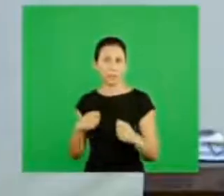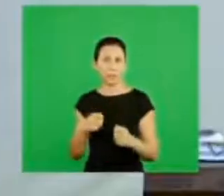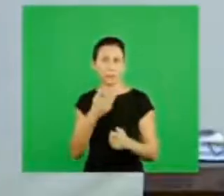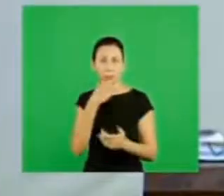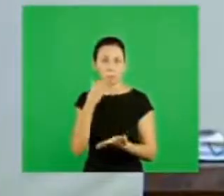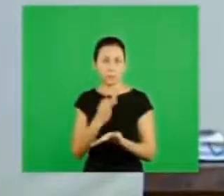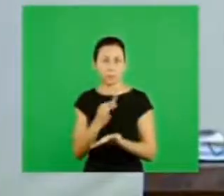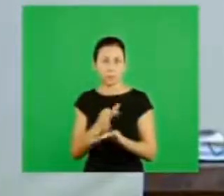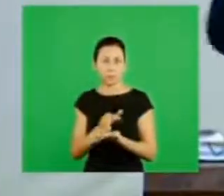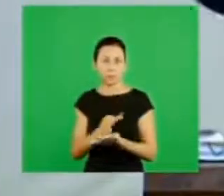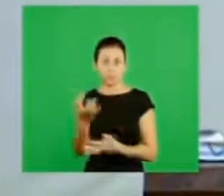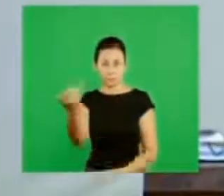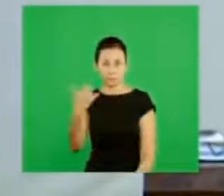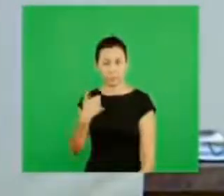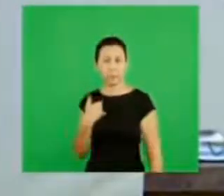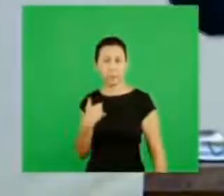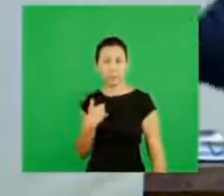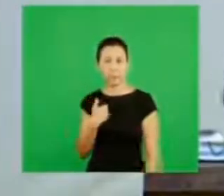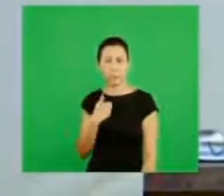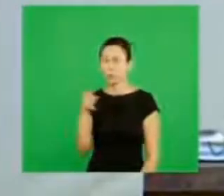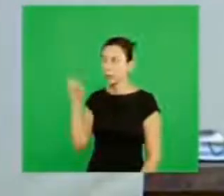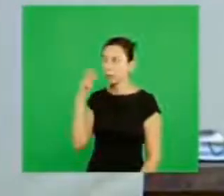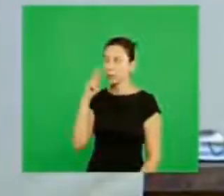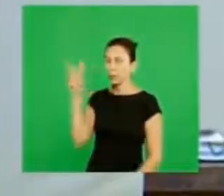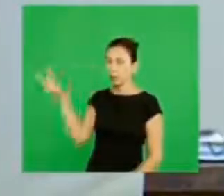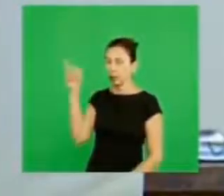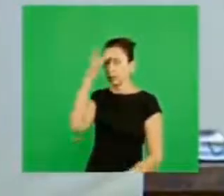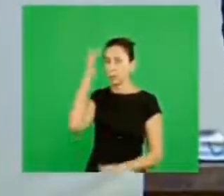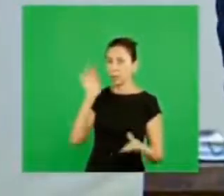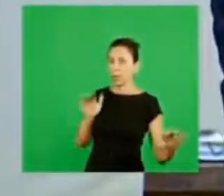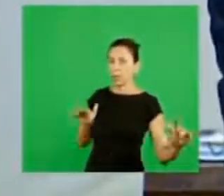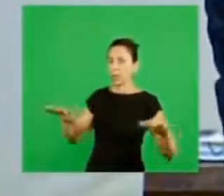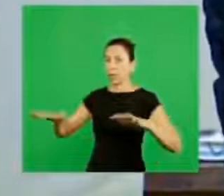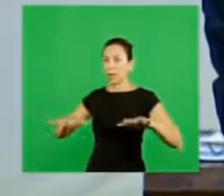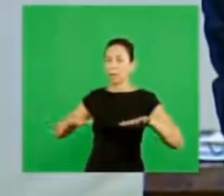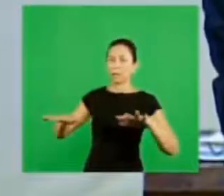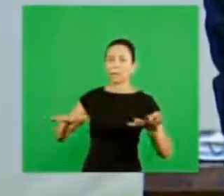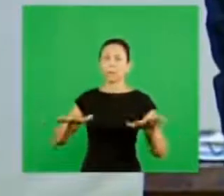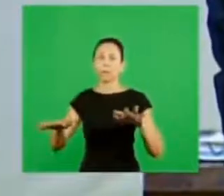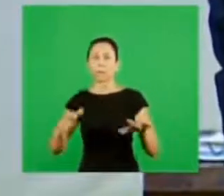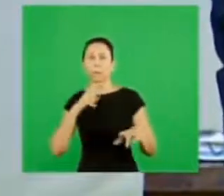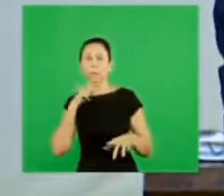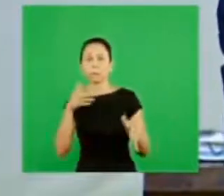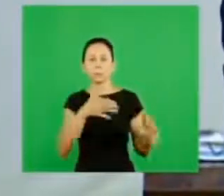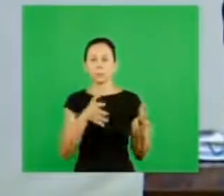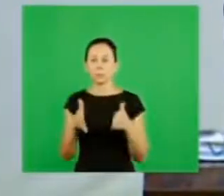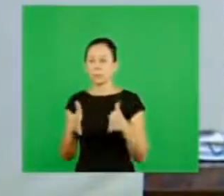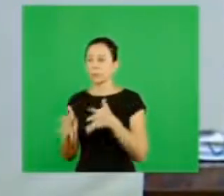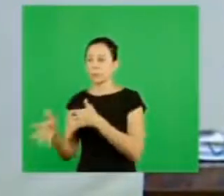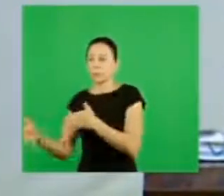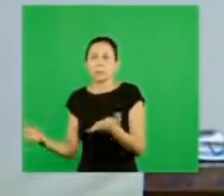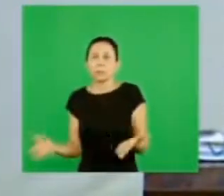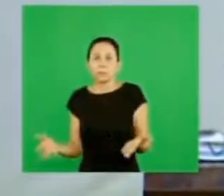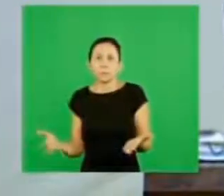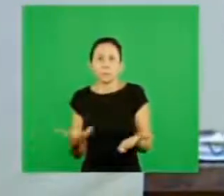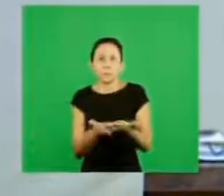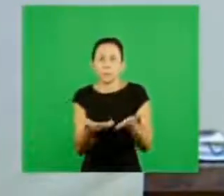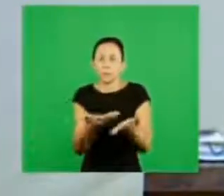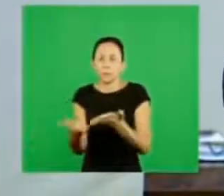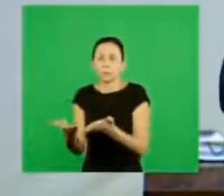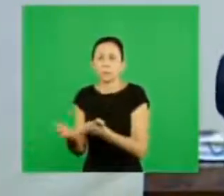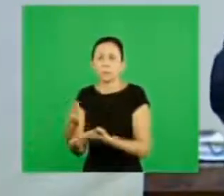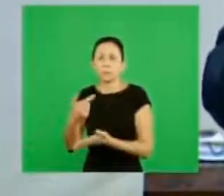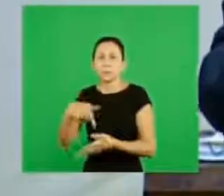people are in the valley of decision. Look at the multitudes here. They don't know where they're going. They're in the